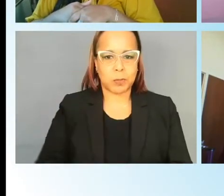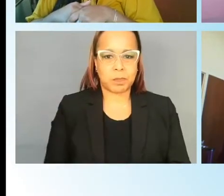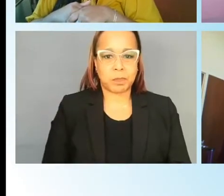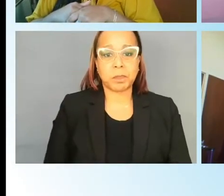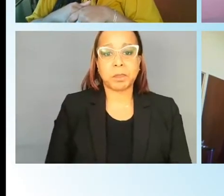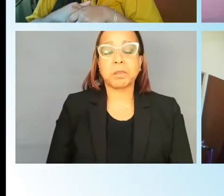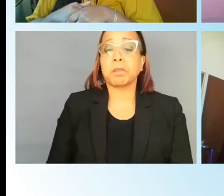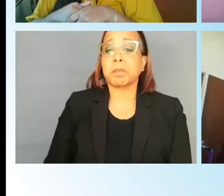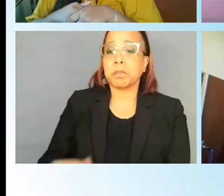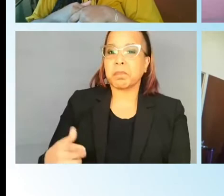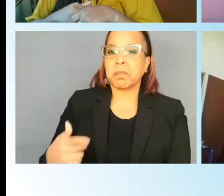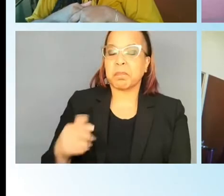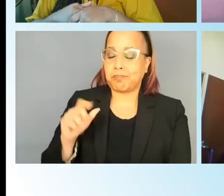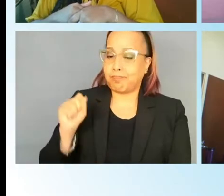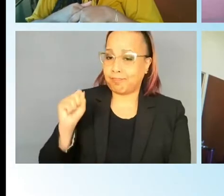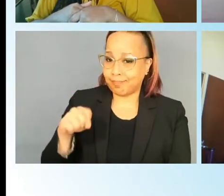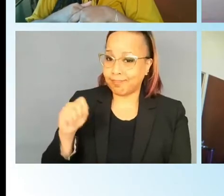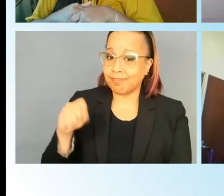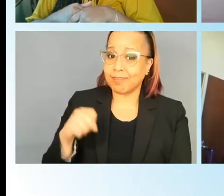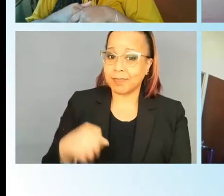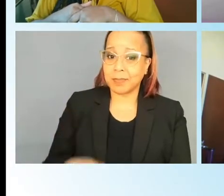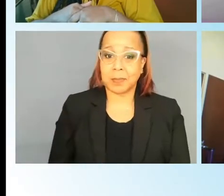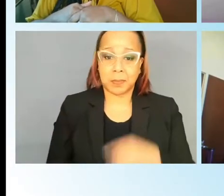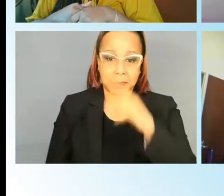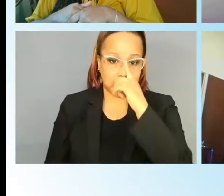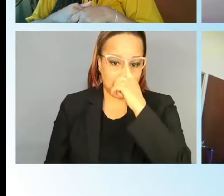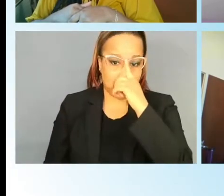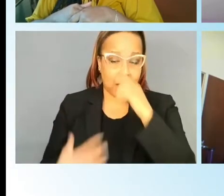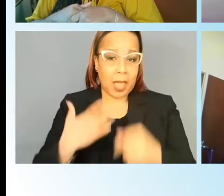Yes. I'm lucky to work